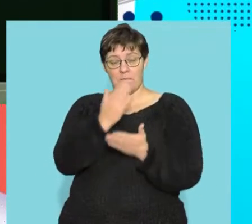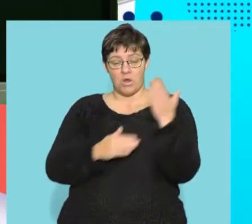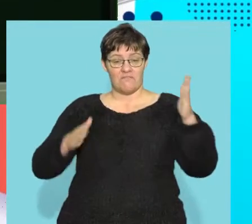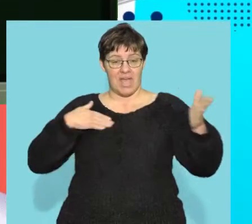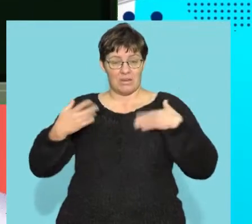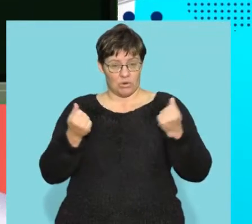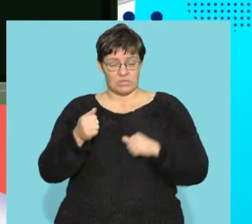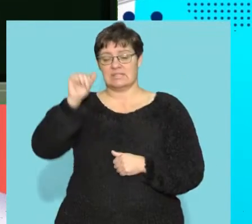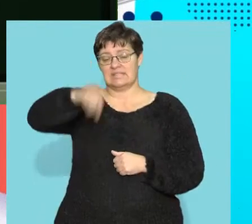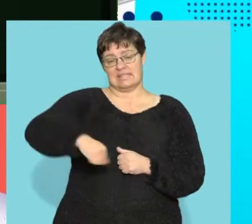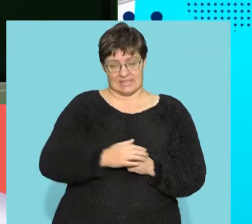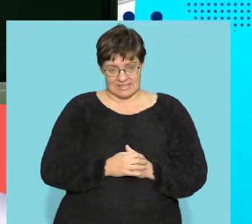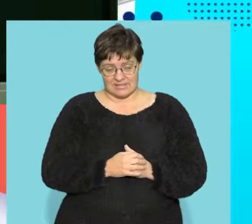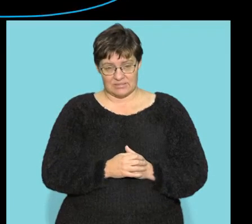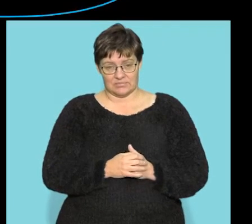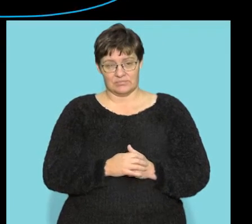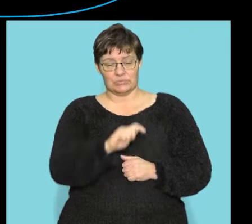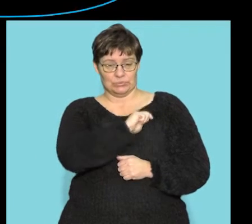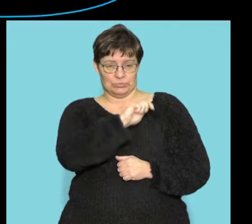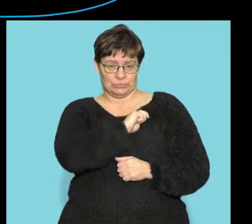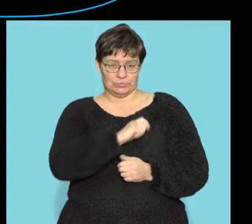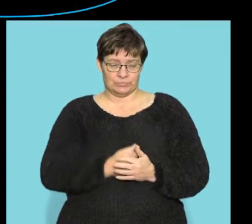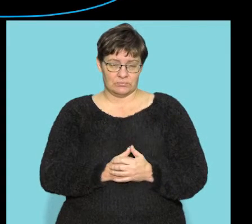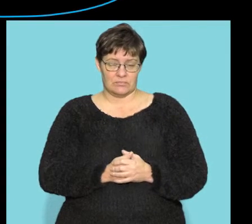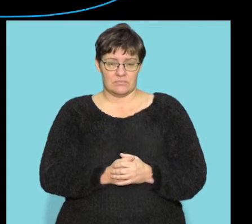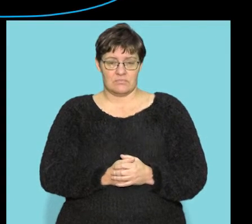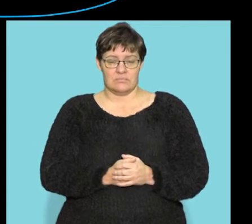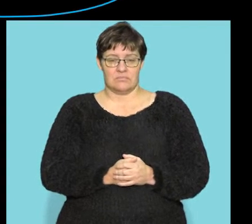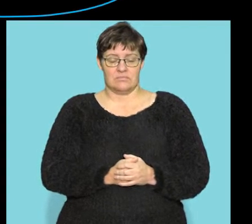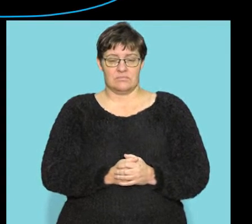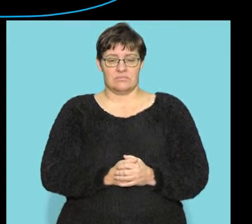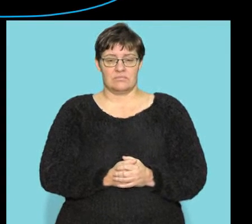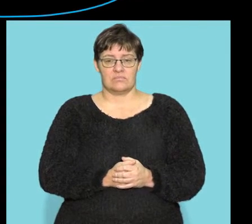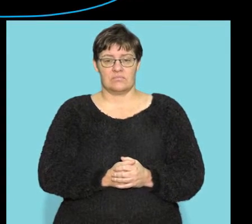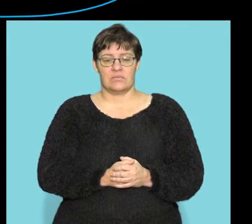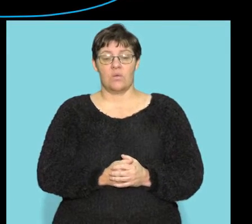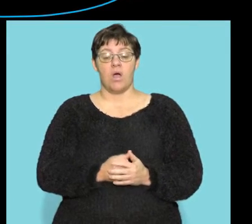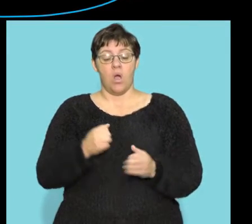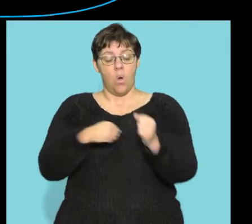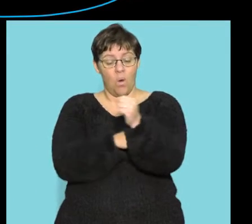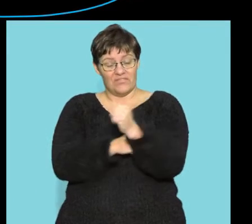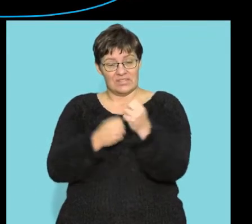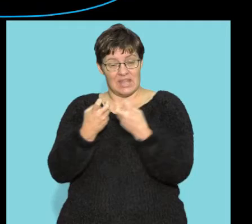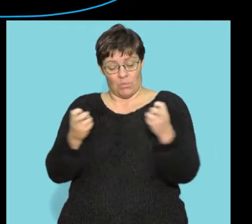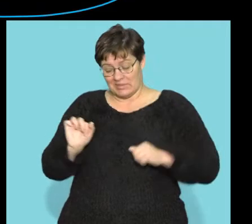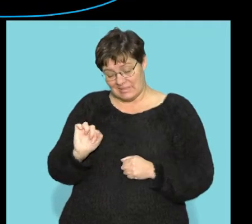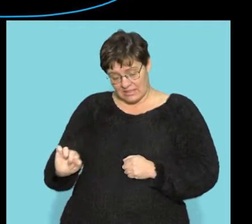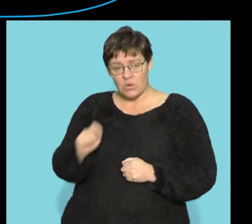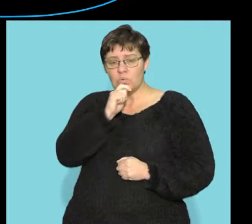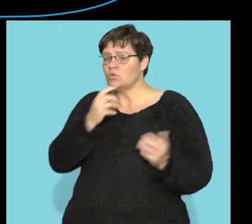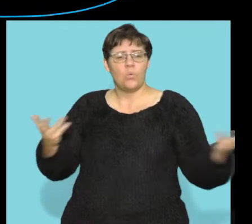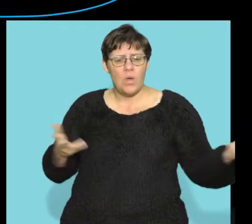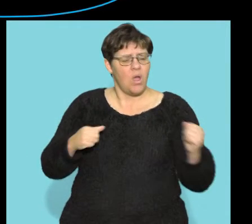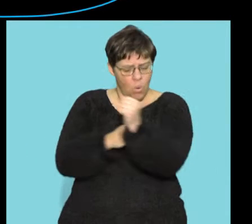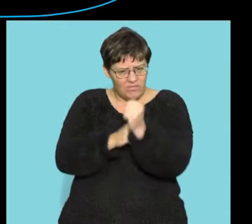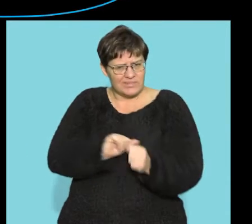cost. Certainly this is true because your office equipment is used in the